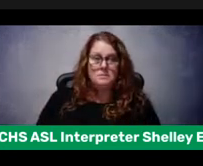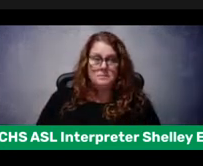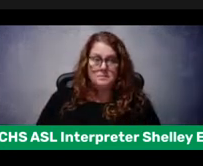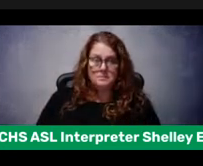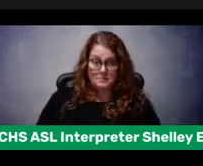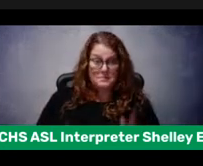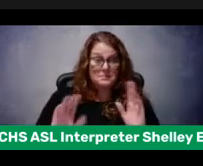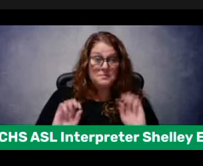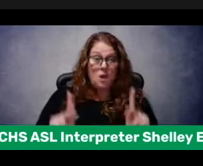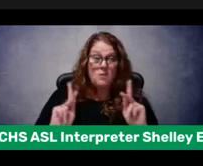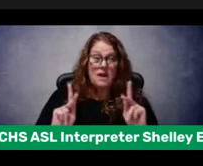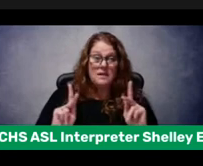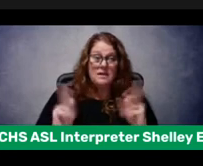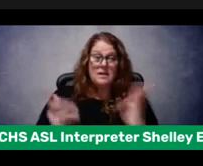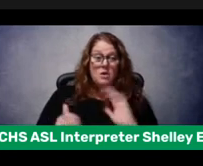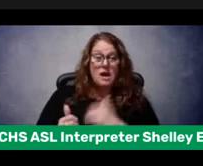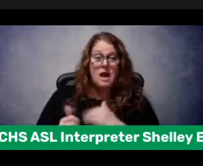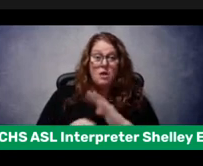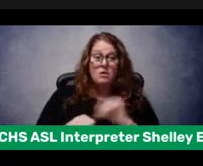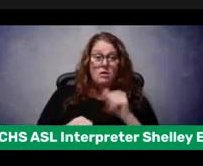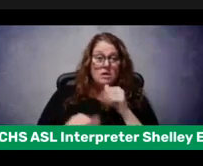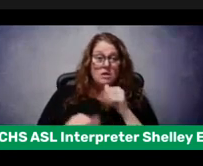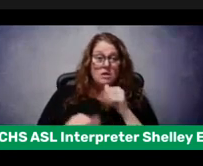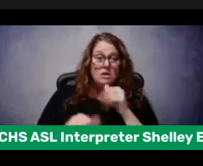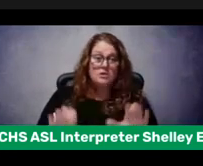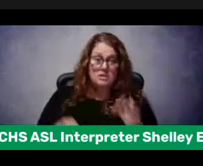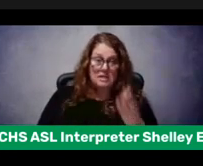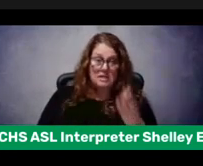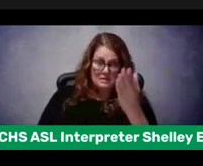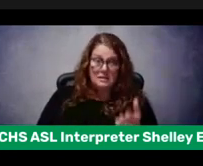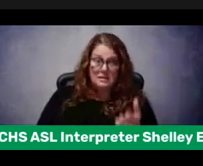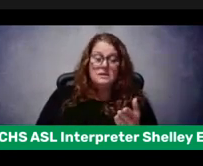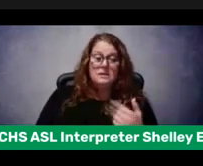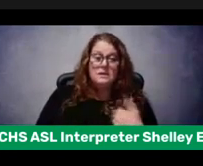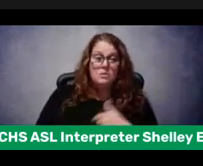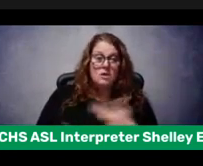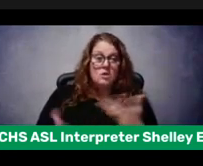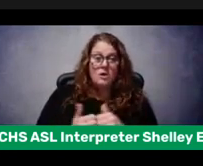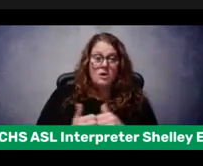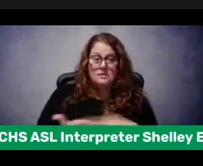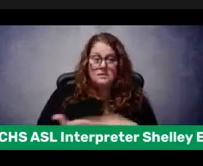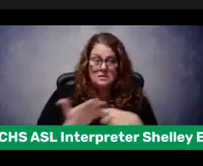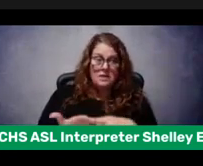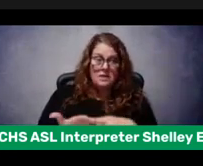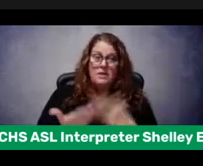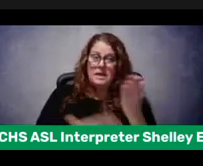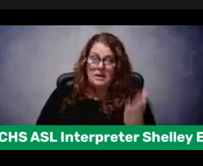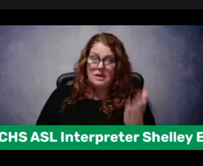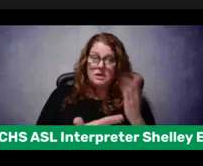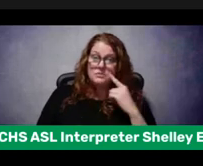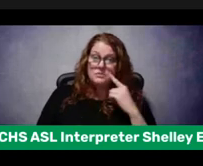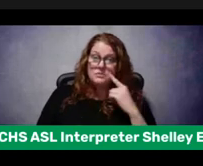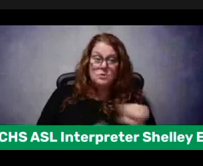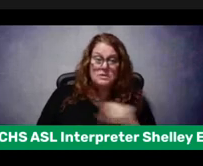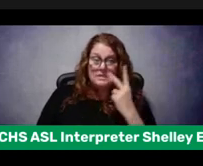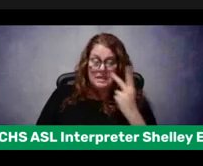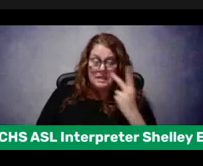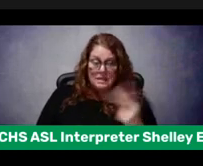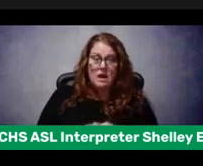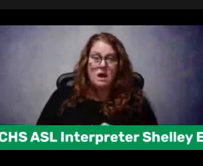All right, here are our calls to action that we already kind of talked about, but here it is for you to see.